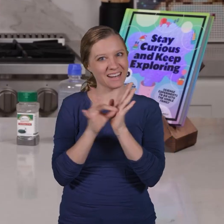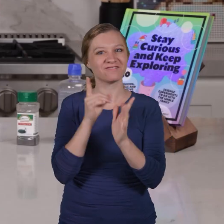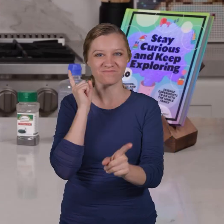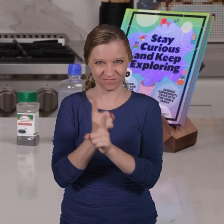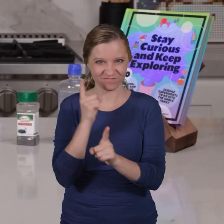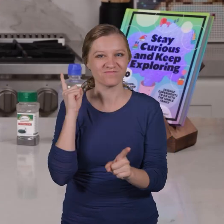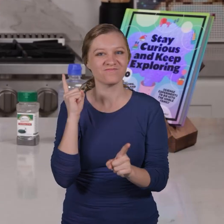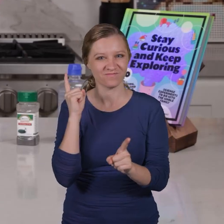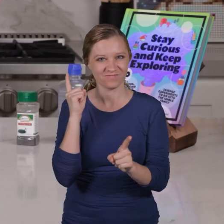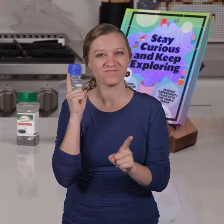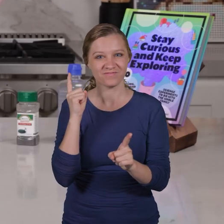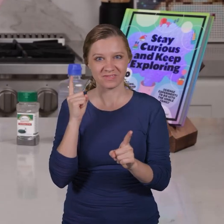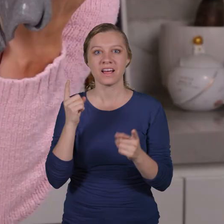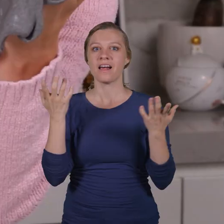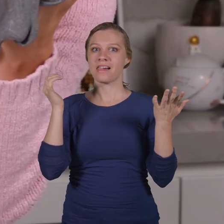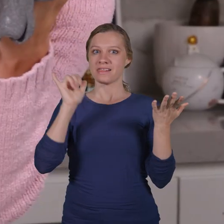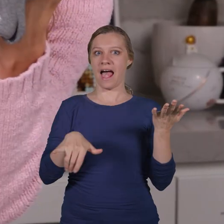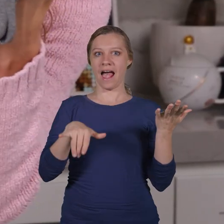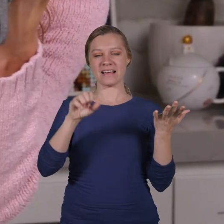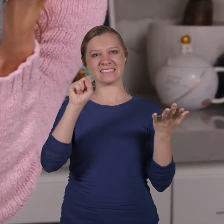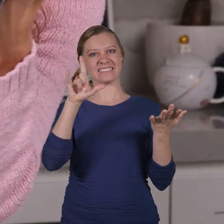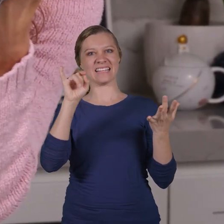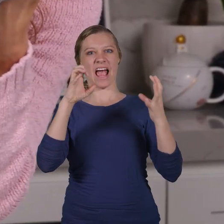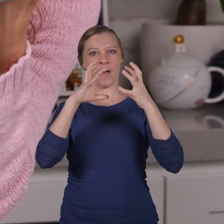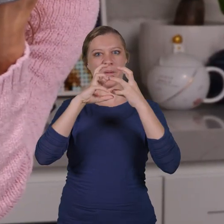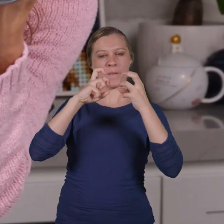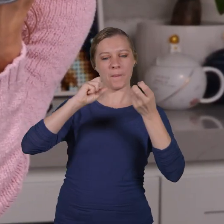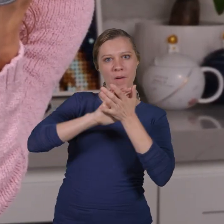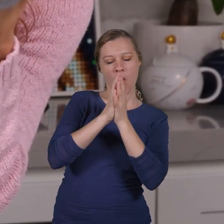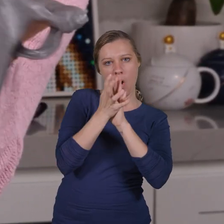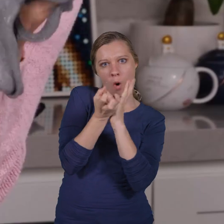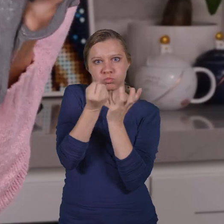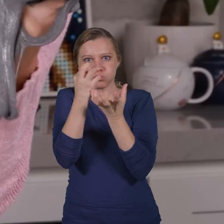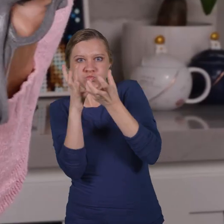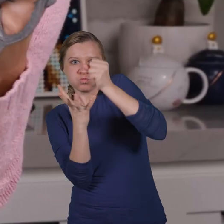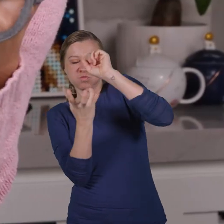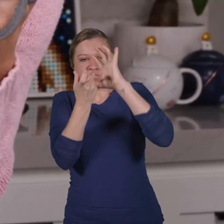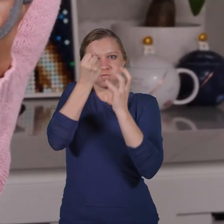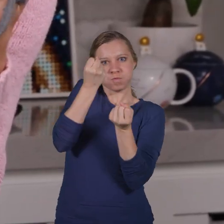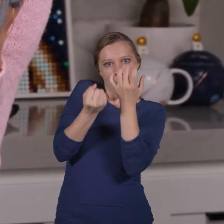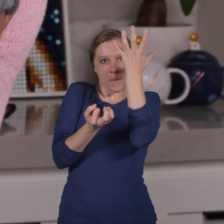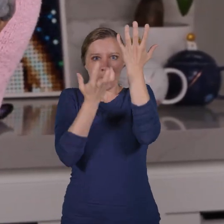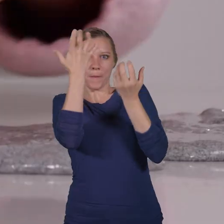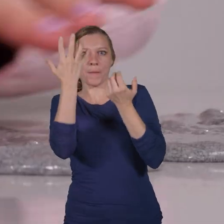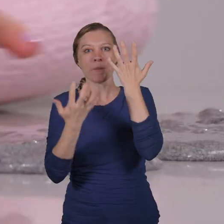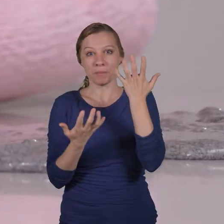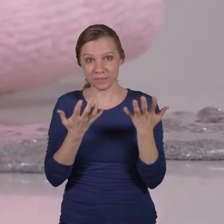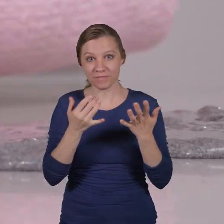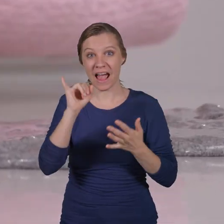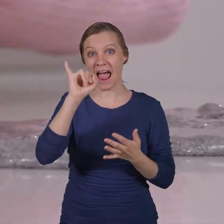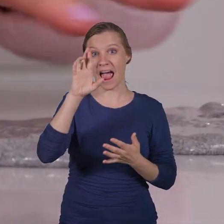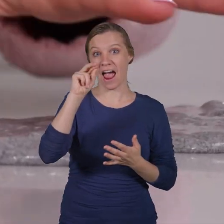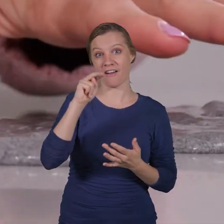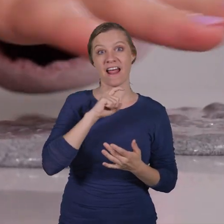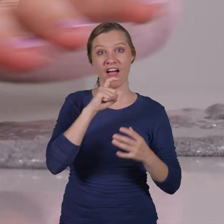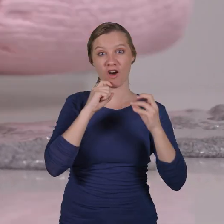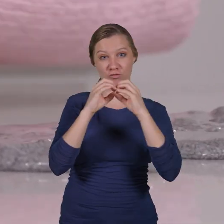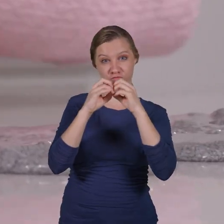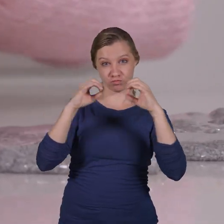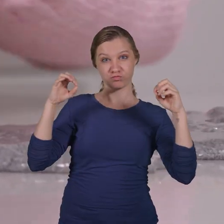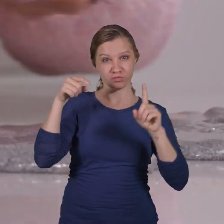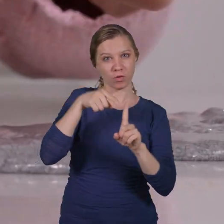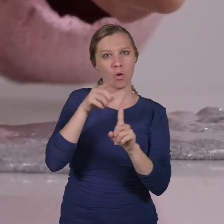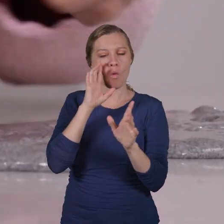A magnet, right? And so we can make our slime come alive. So the iron filings in